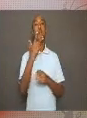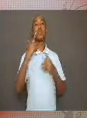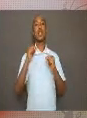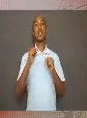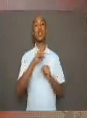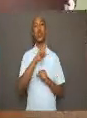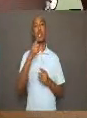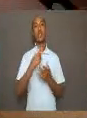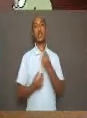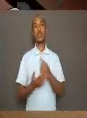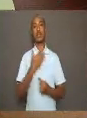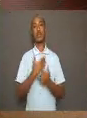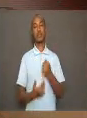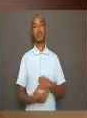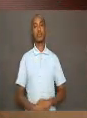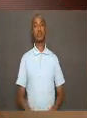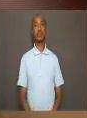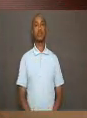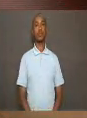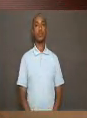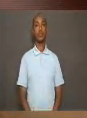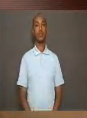just discussed.